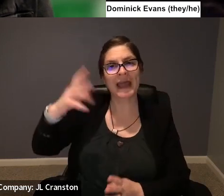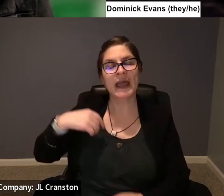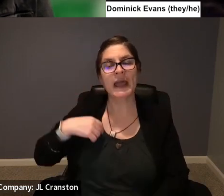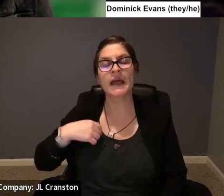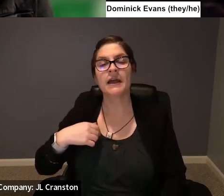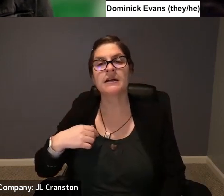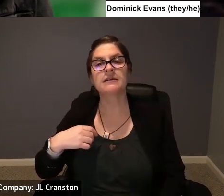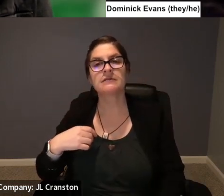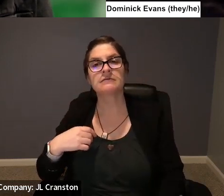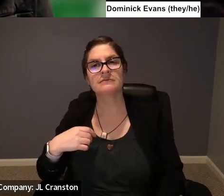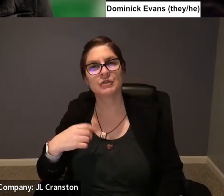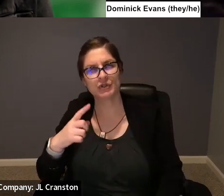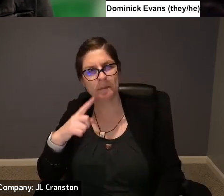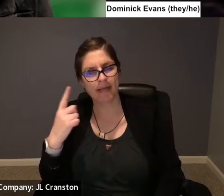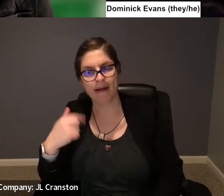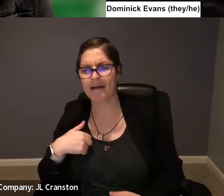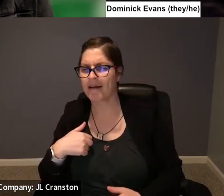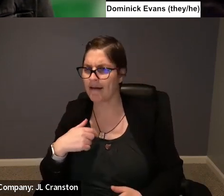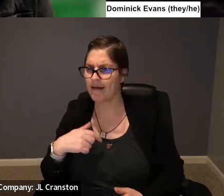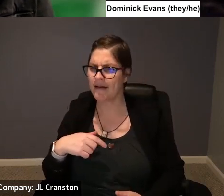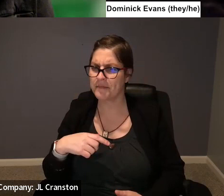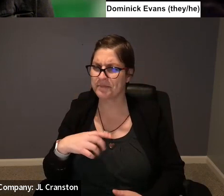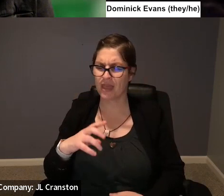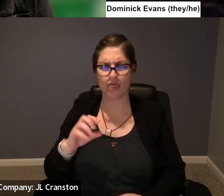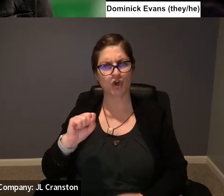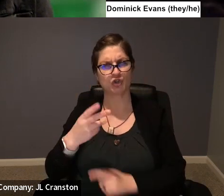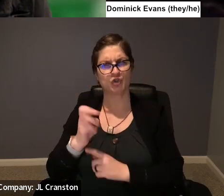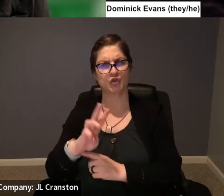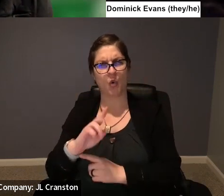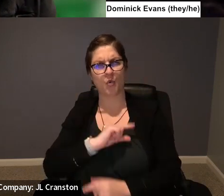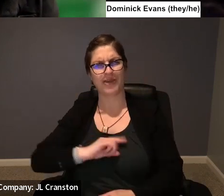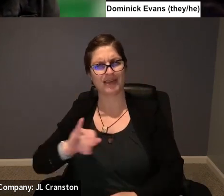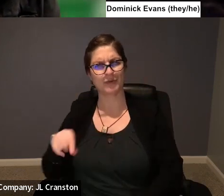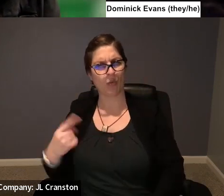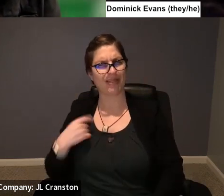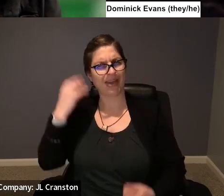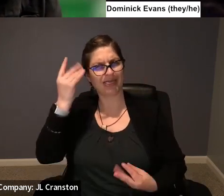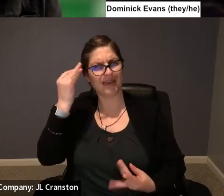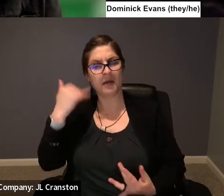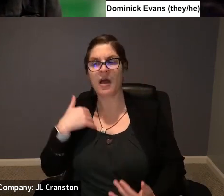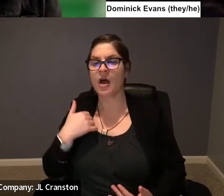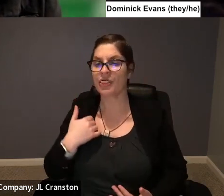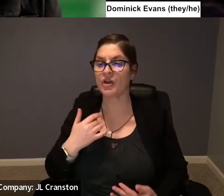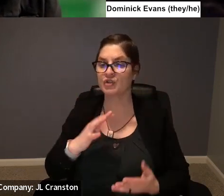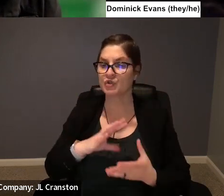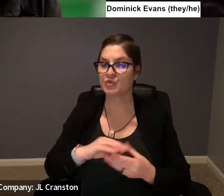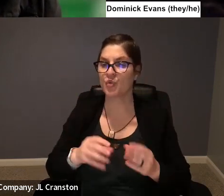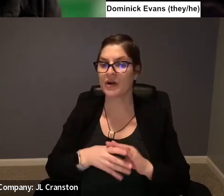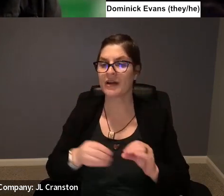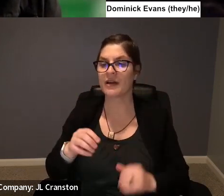Sugar, only example I can think is the story of Aunt Vi and